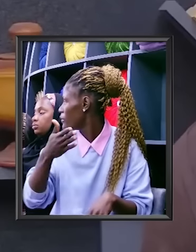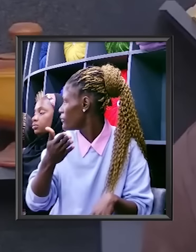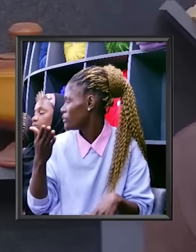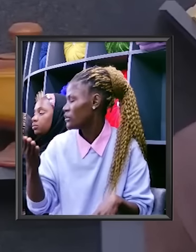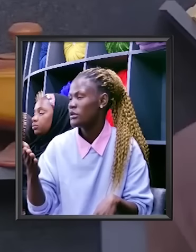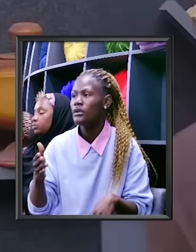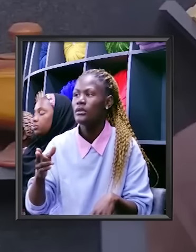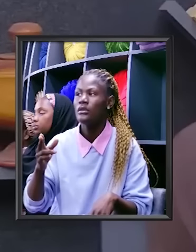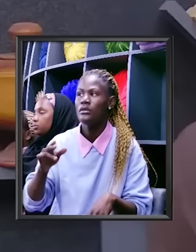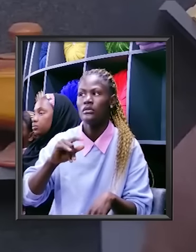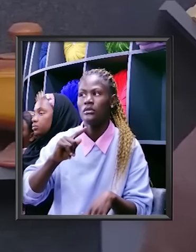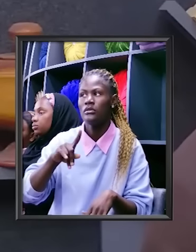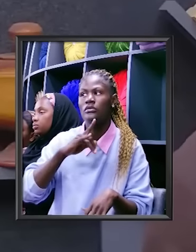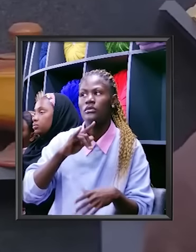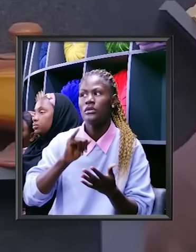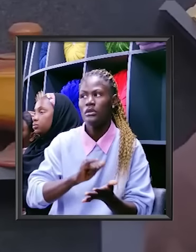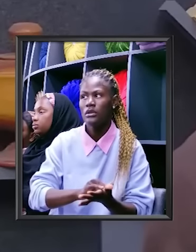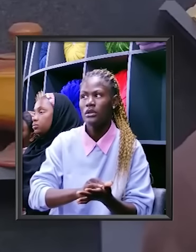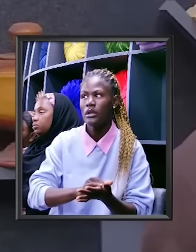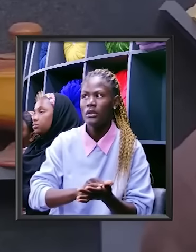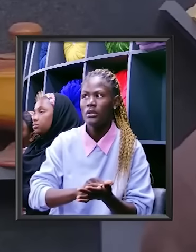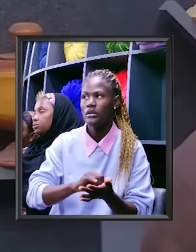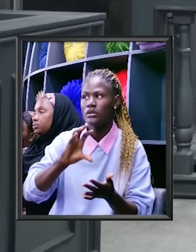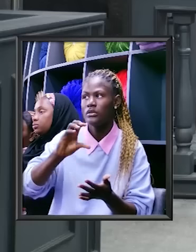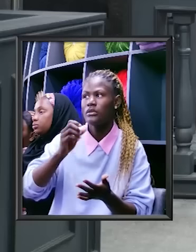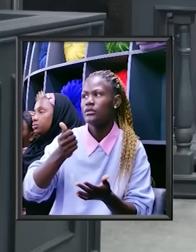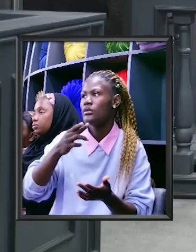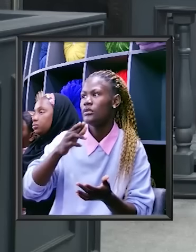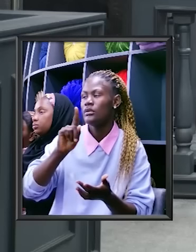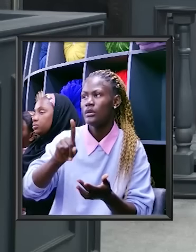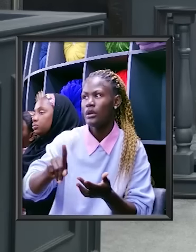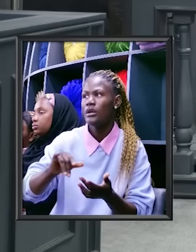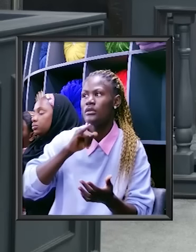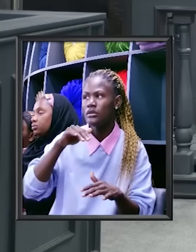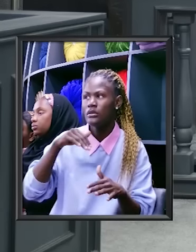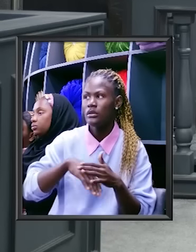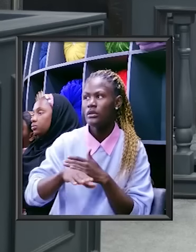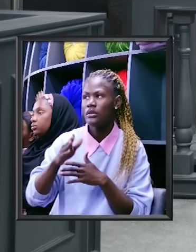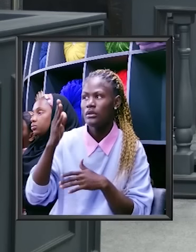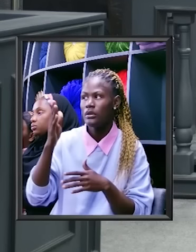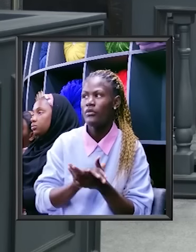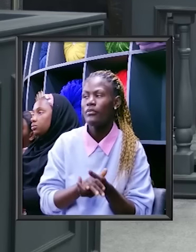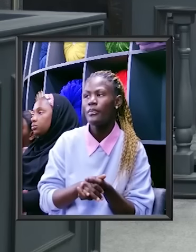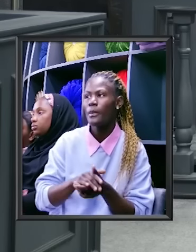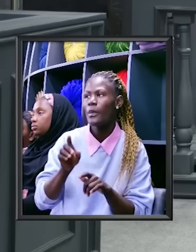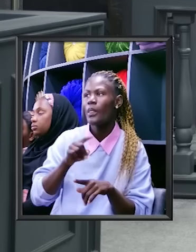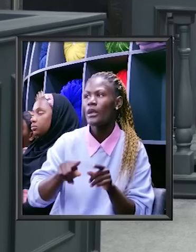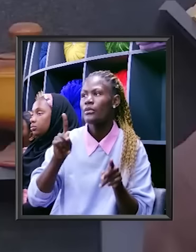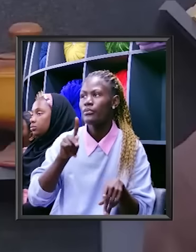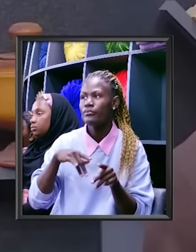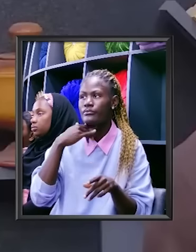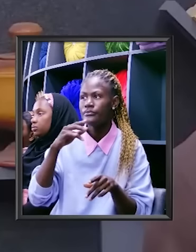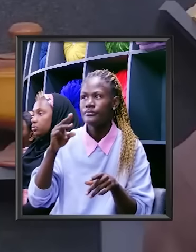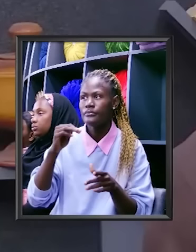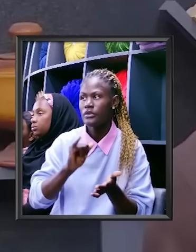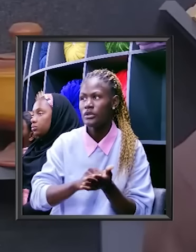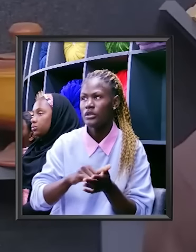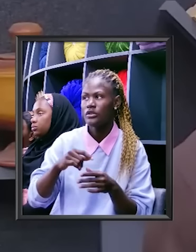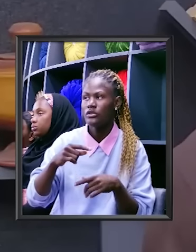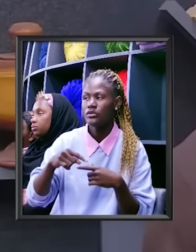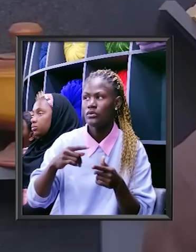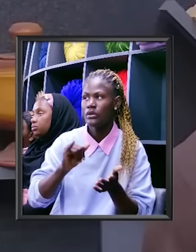confirmed that yes, the card was in there the next morning, maybe Monday. But the people where they the branch contacted and told him, make him